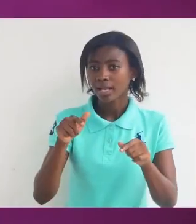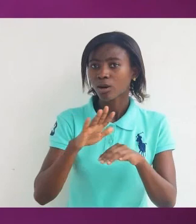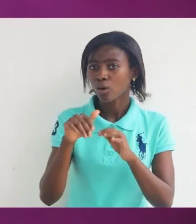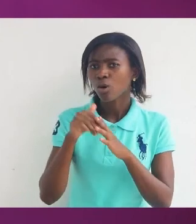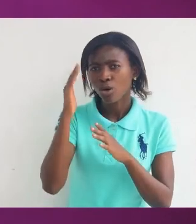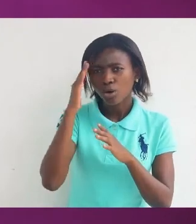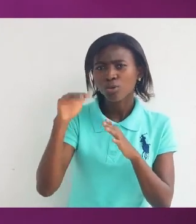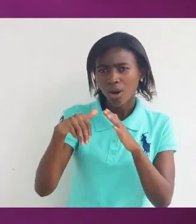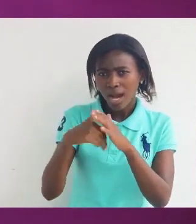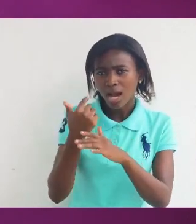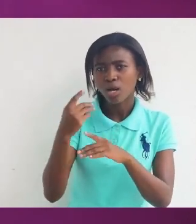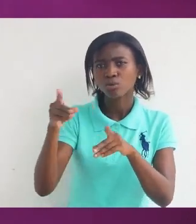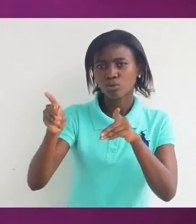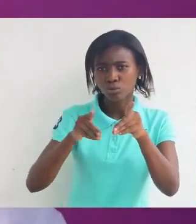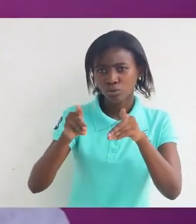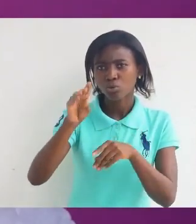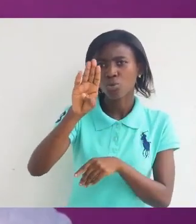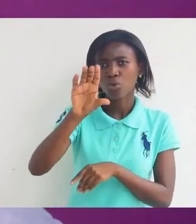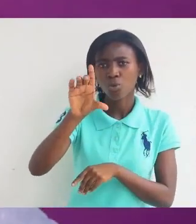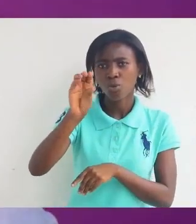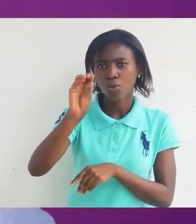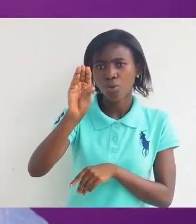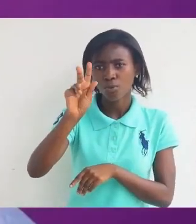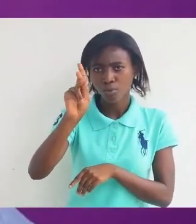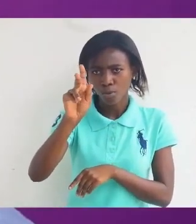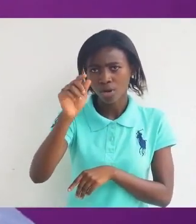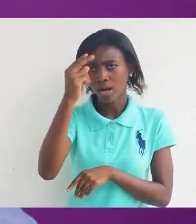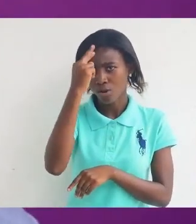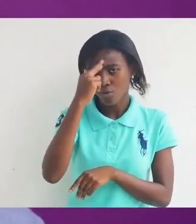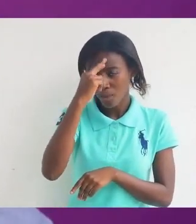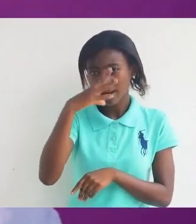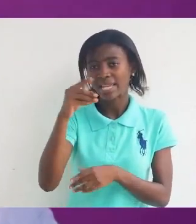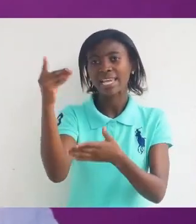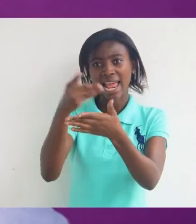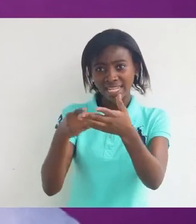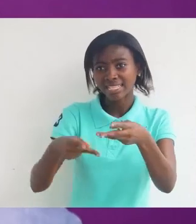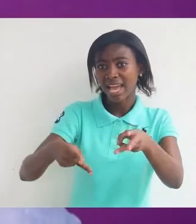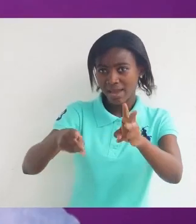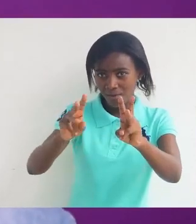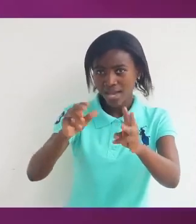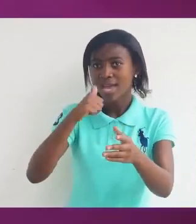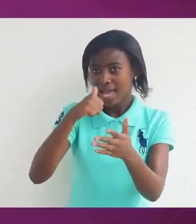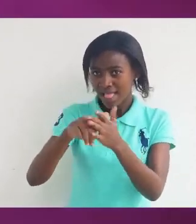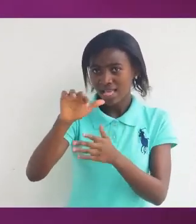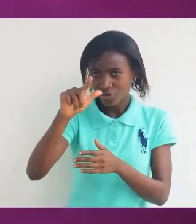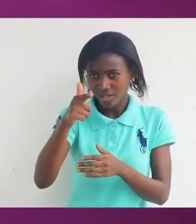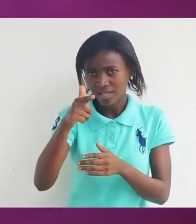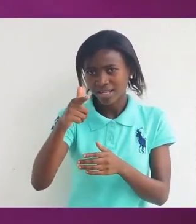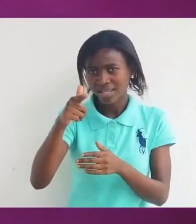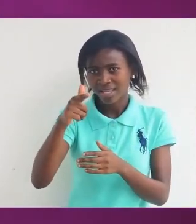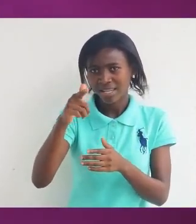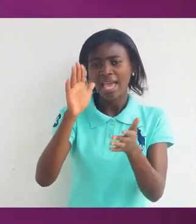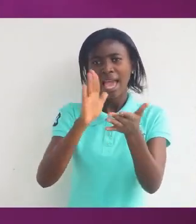Now that you have learned how to construct block, Roman, and calligraphy lettering, I hope you